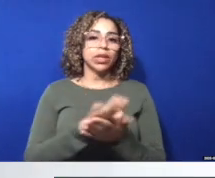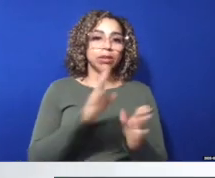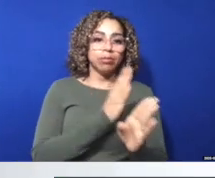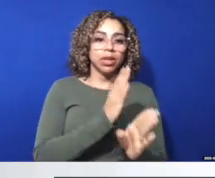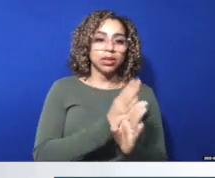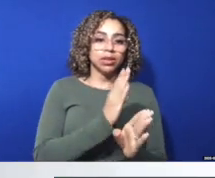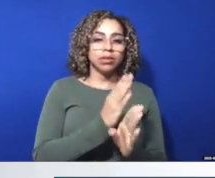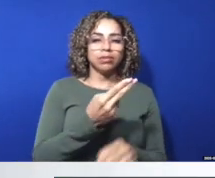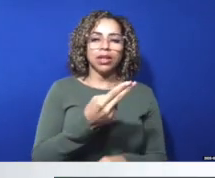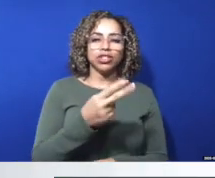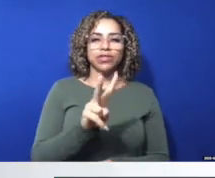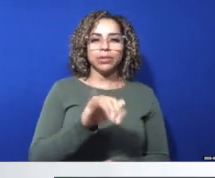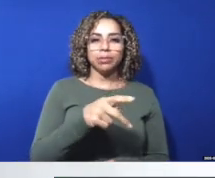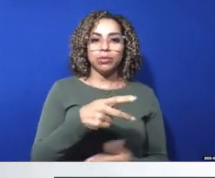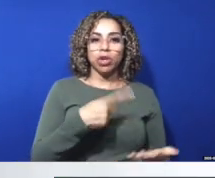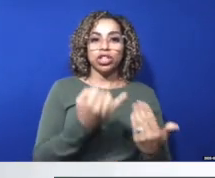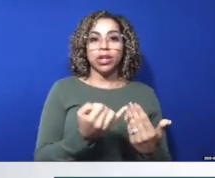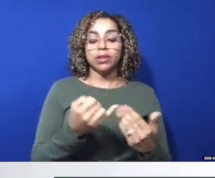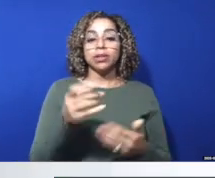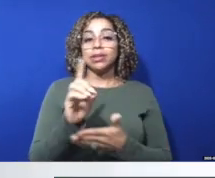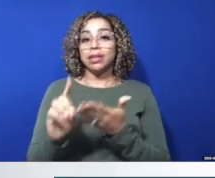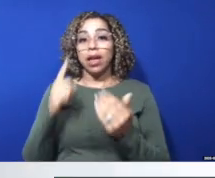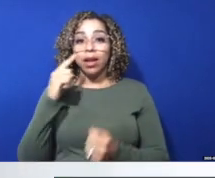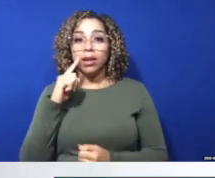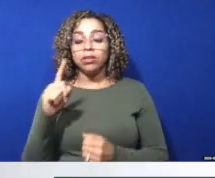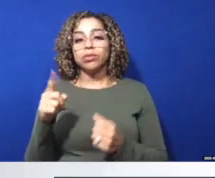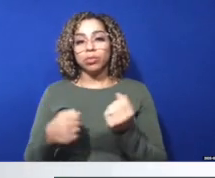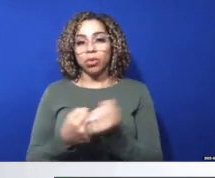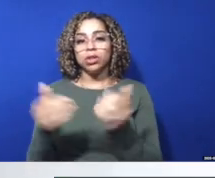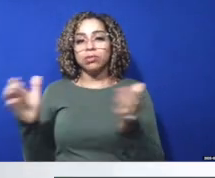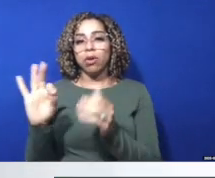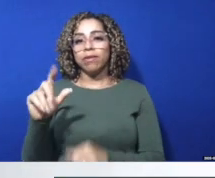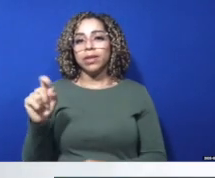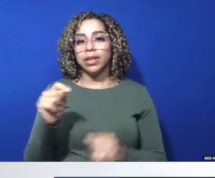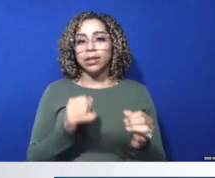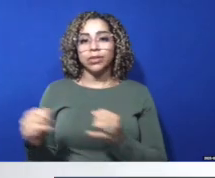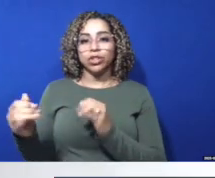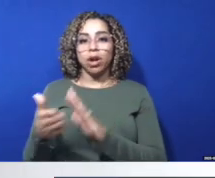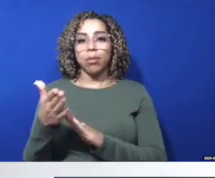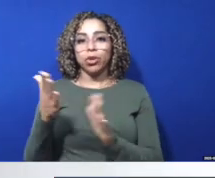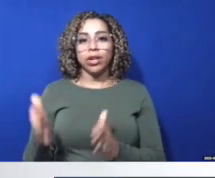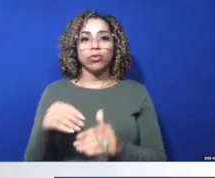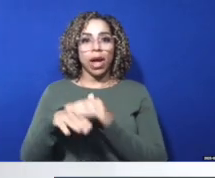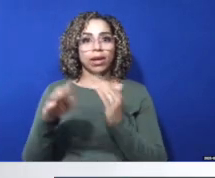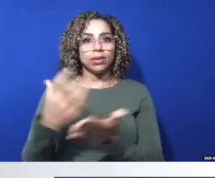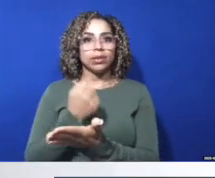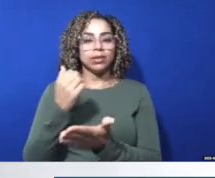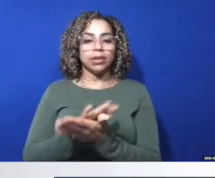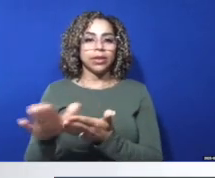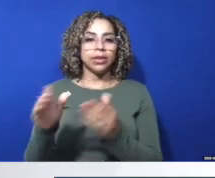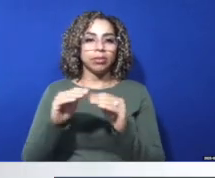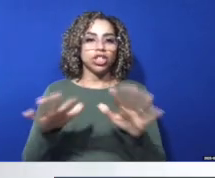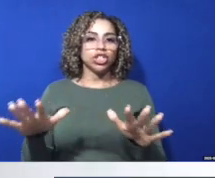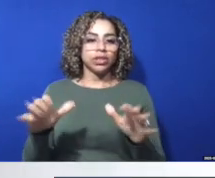or HVIP, designed to support small fleets and individual owner-operators in accessing zero-emission vehicles through innovative